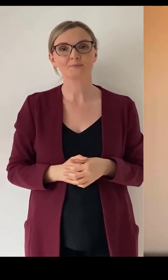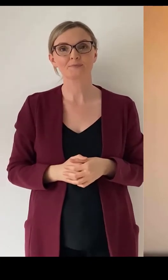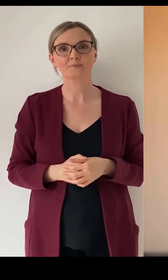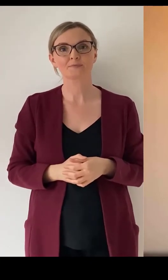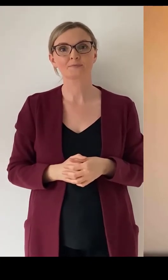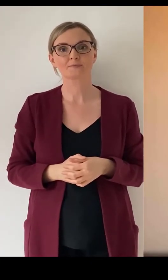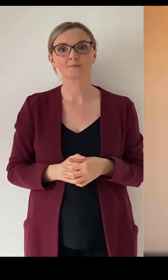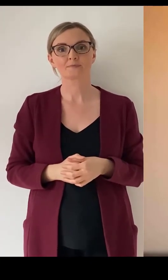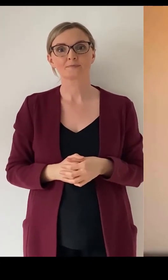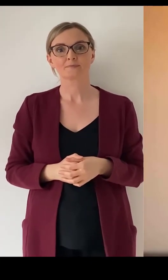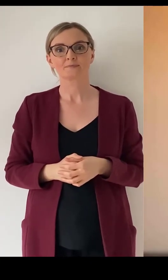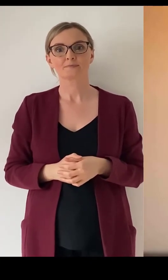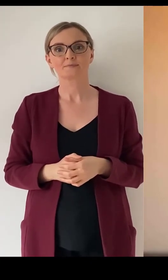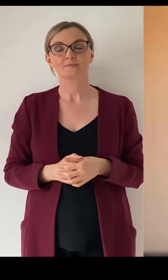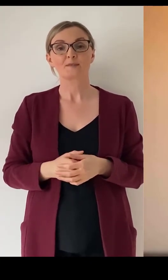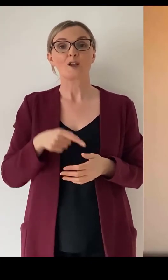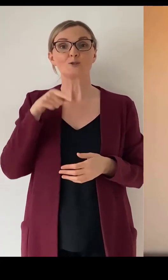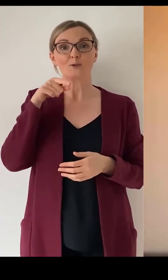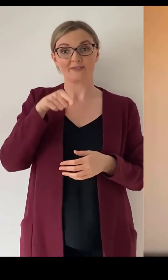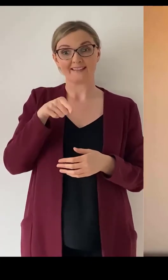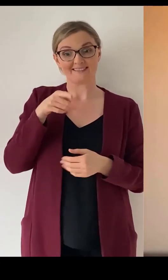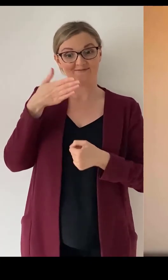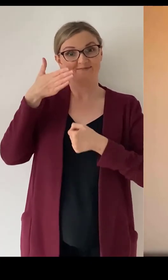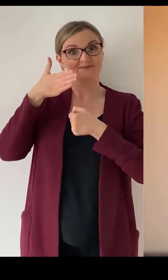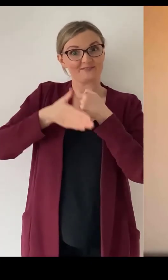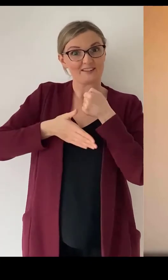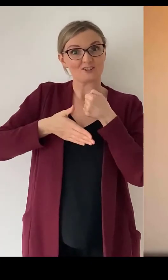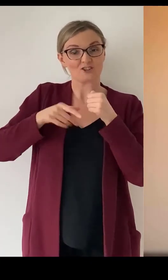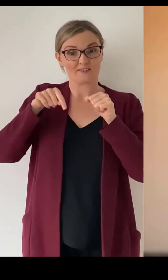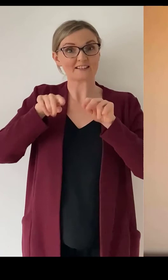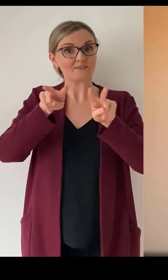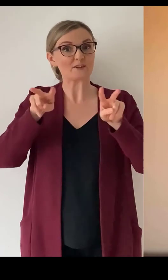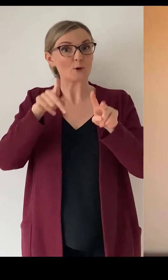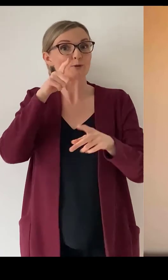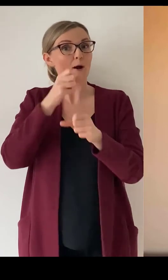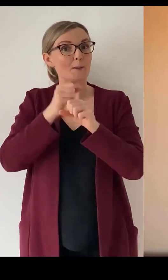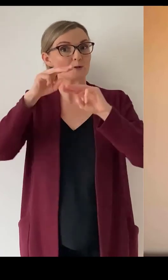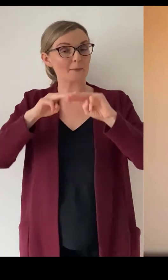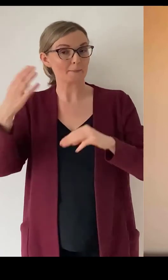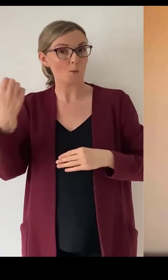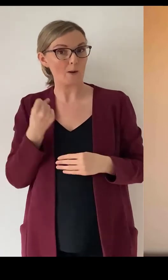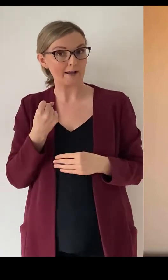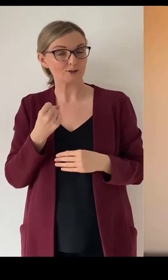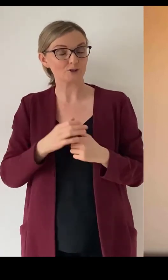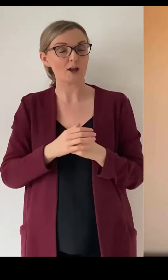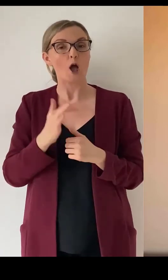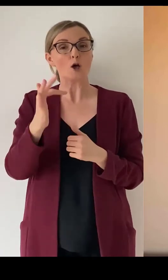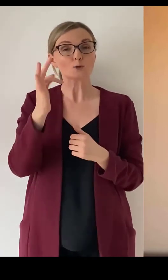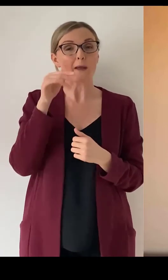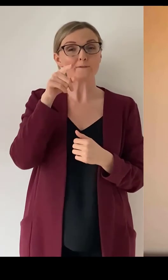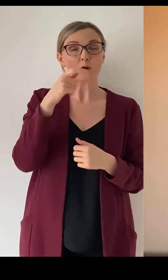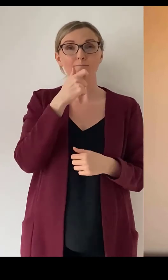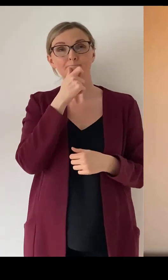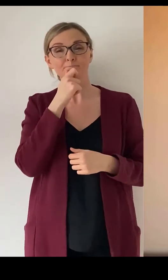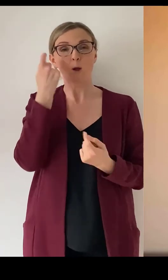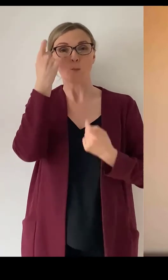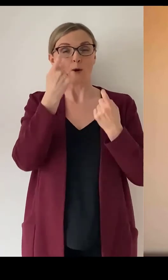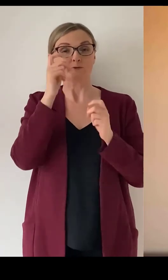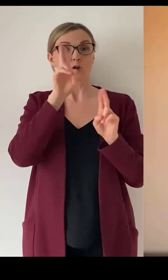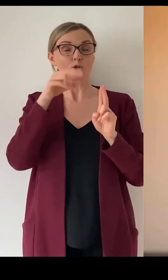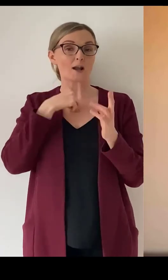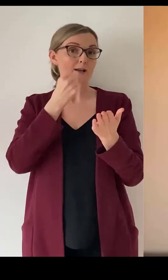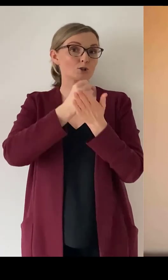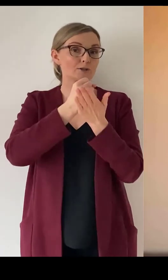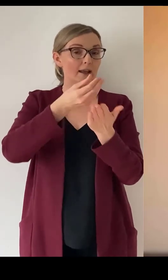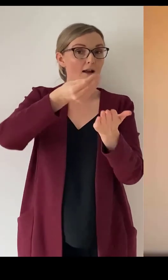This concludes our discussion about minimum wages in this video. If you're wondering whether to study economics and what